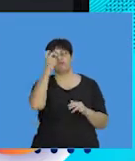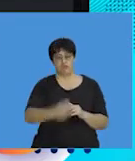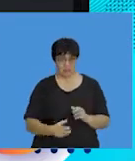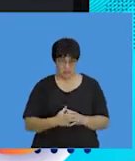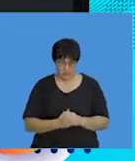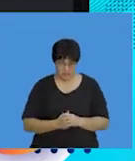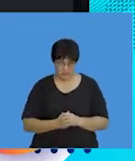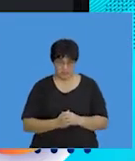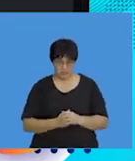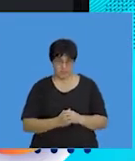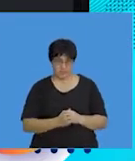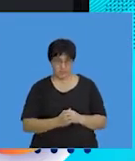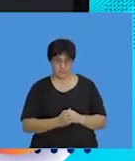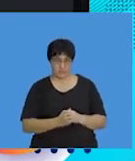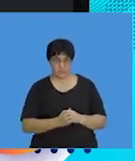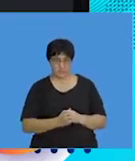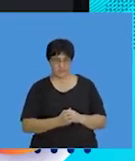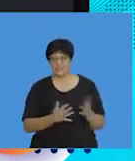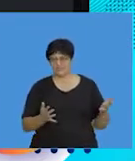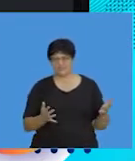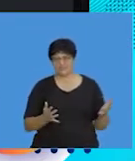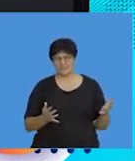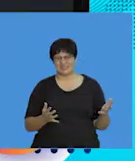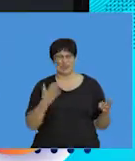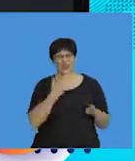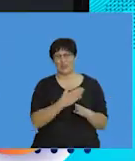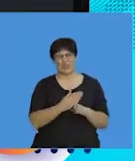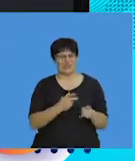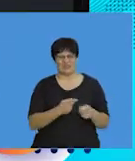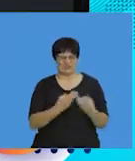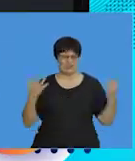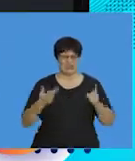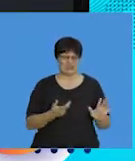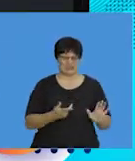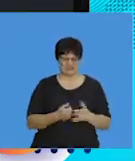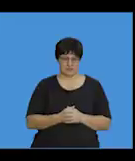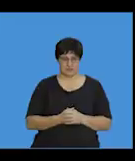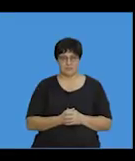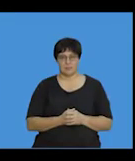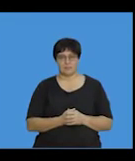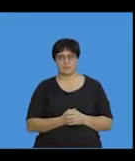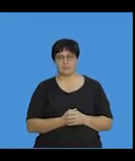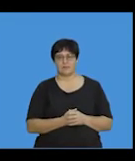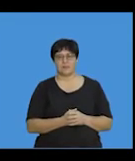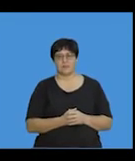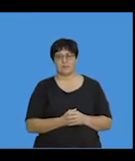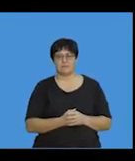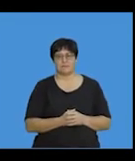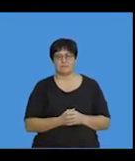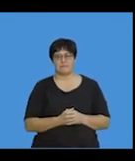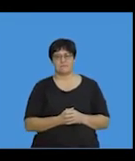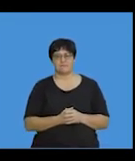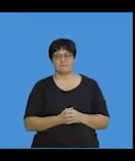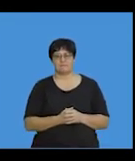terminal velocity. Okay, we're not going to work with it too much, so don't stress. Then, of